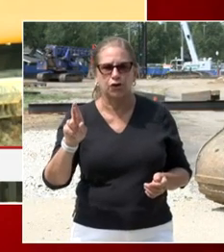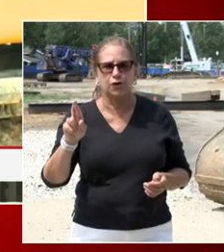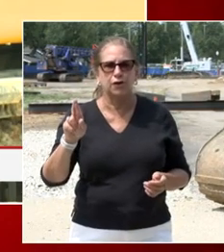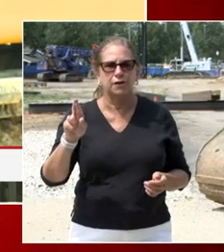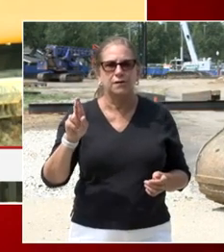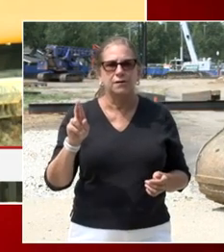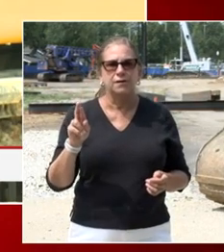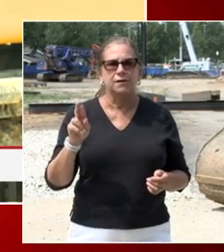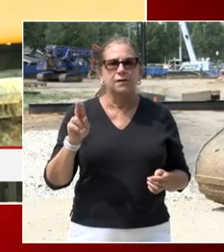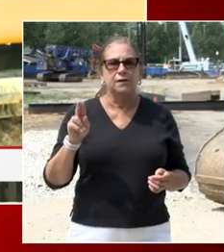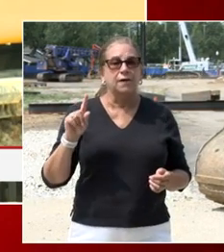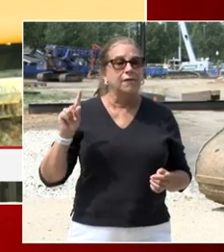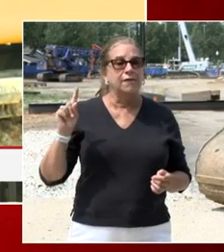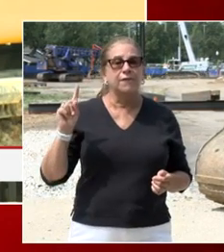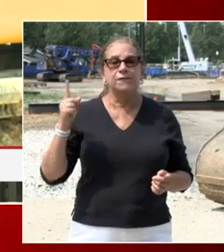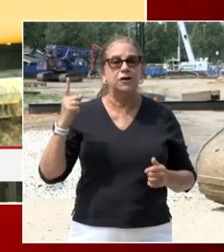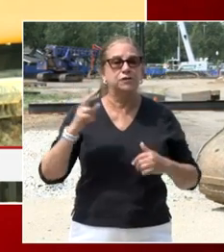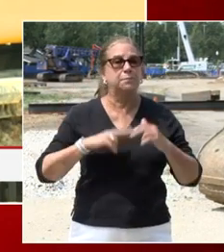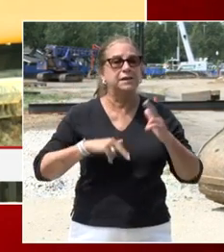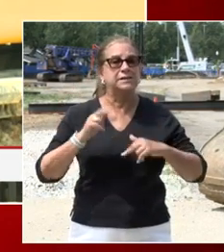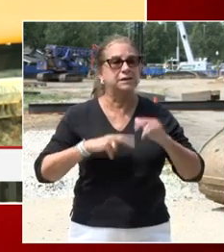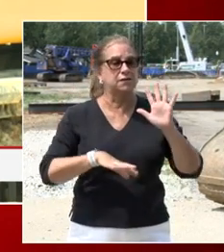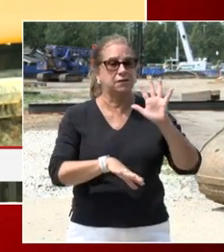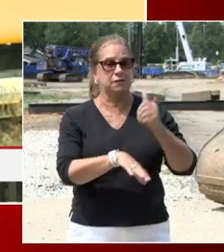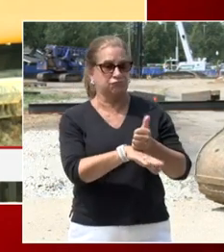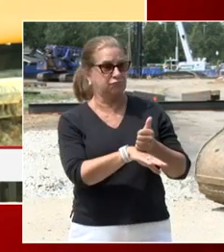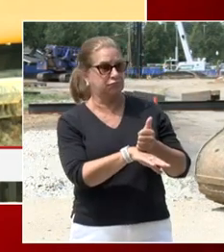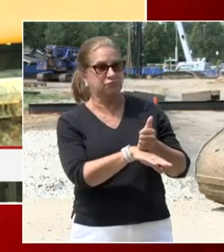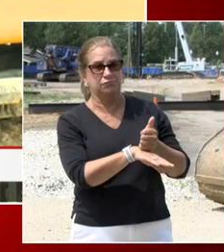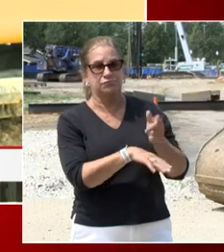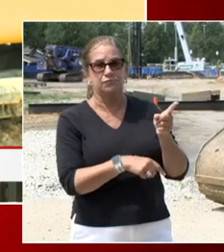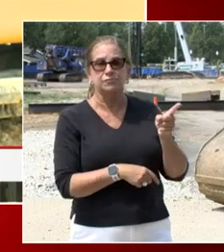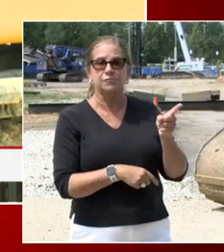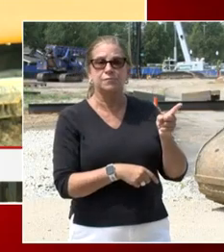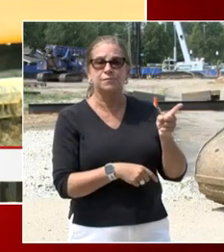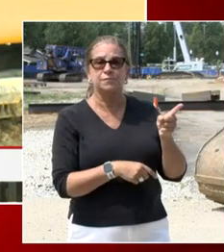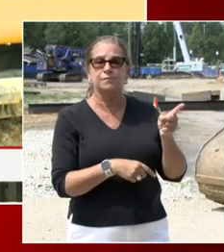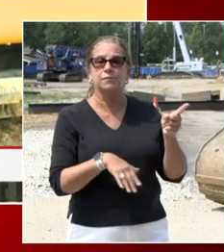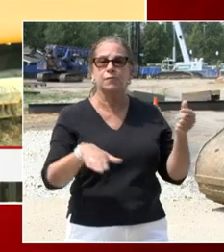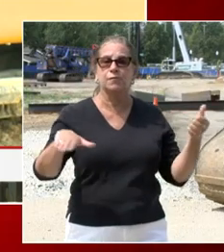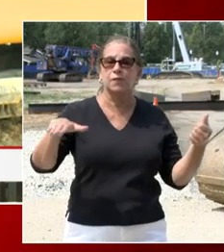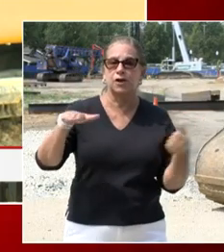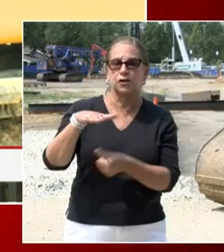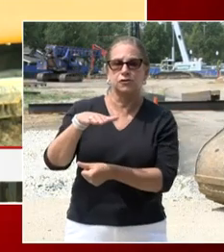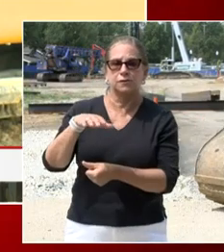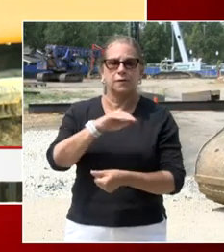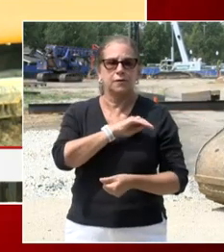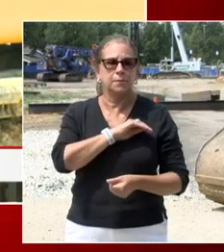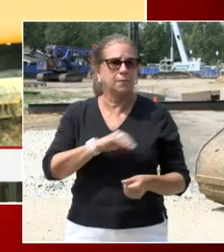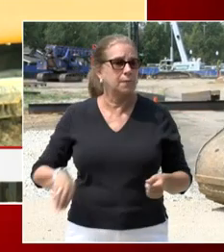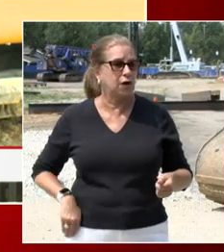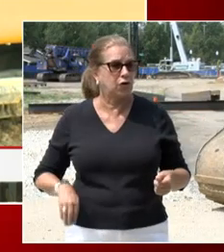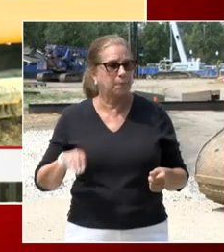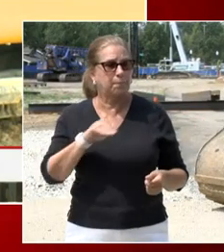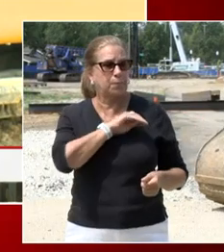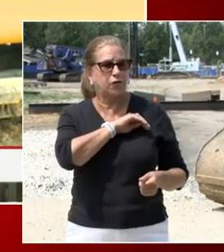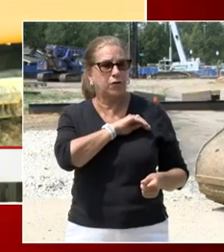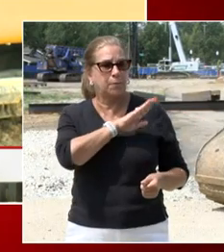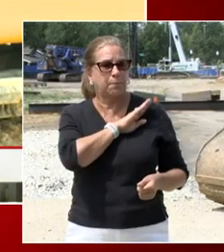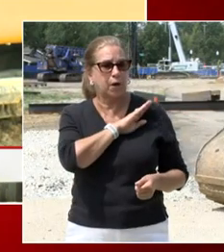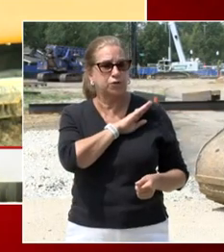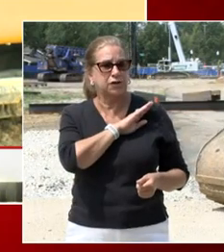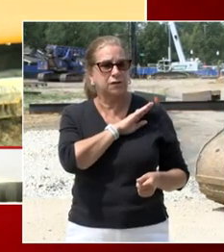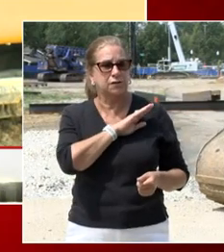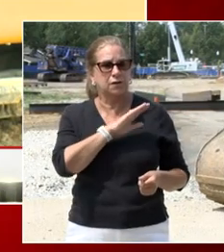And it's just the latest way we, under the dynamic leadership of Mayor Muriel Bowser, are ensuring that Congress Heights